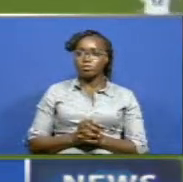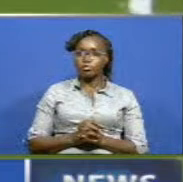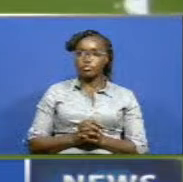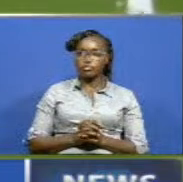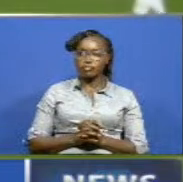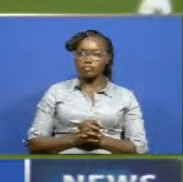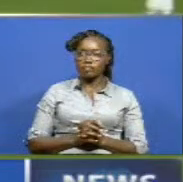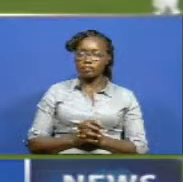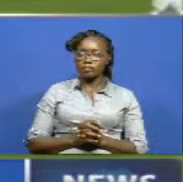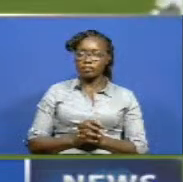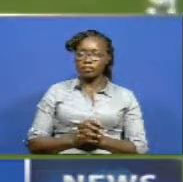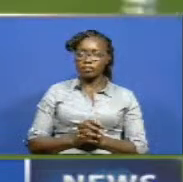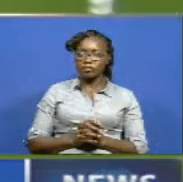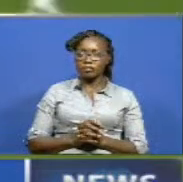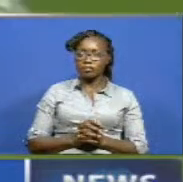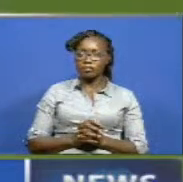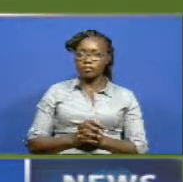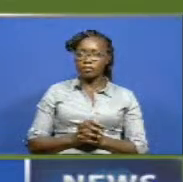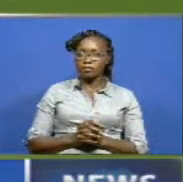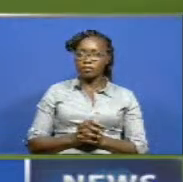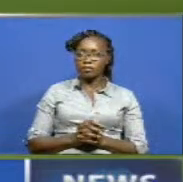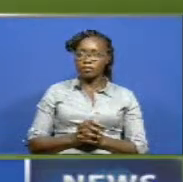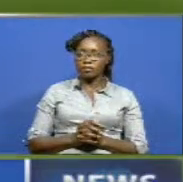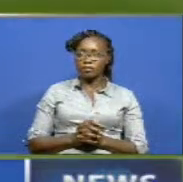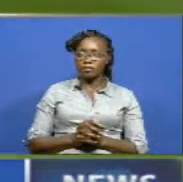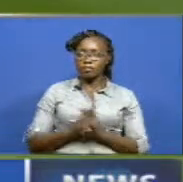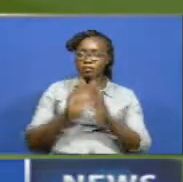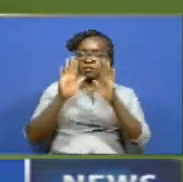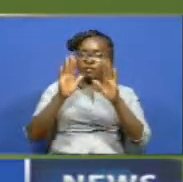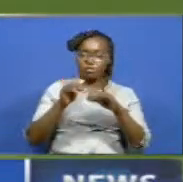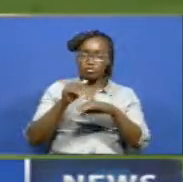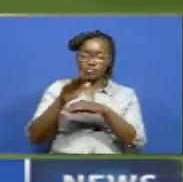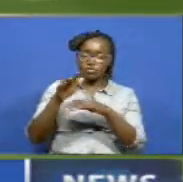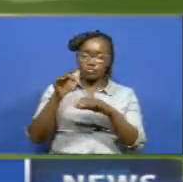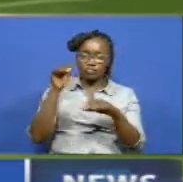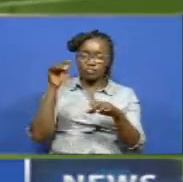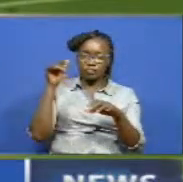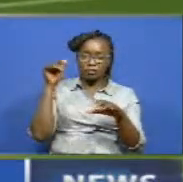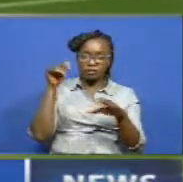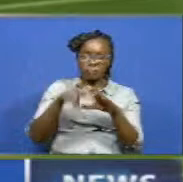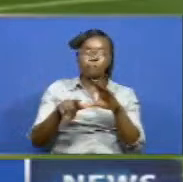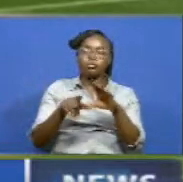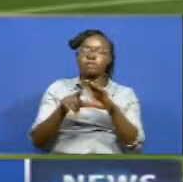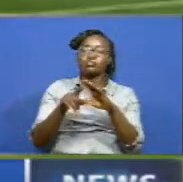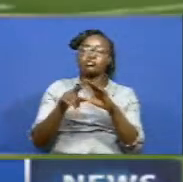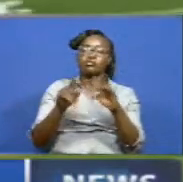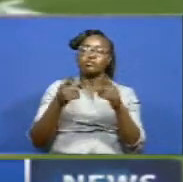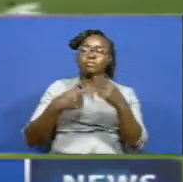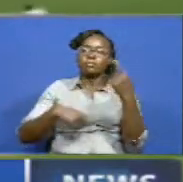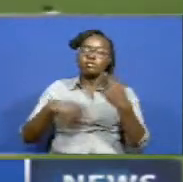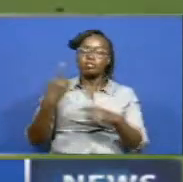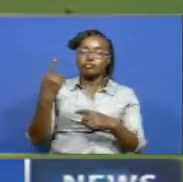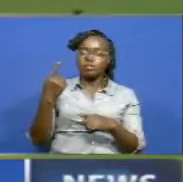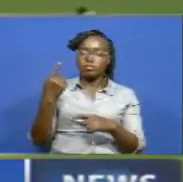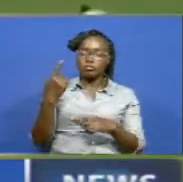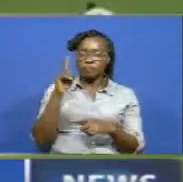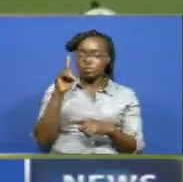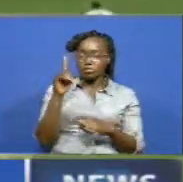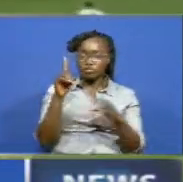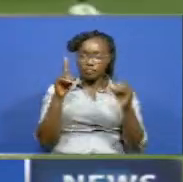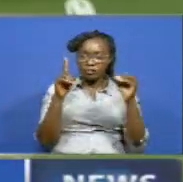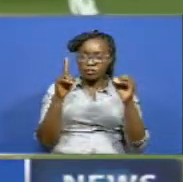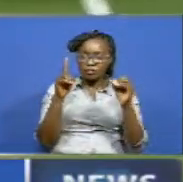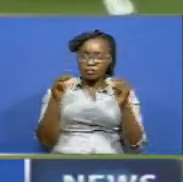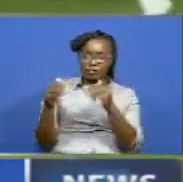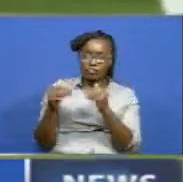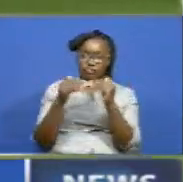Opportunity to show them. Christian Pulisic scored an important away goal as Chelsea held the 10-time winners Real Madrid to a 1-1 draw in the first leg